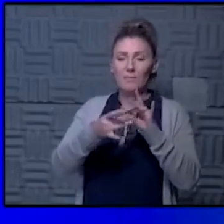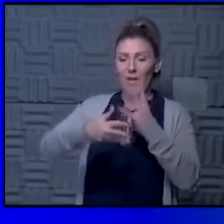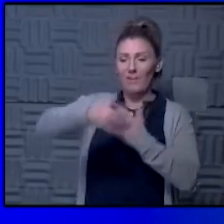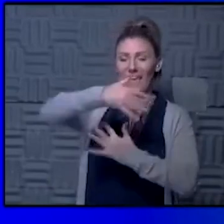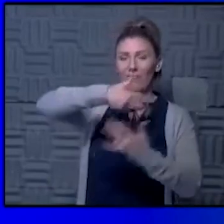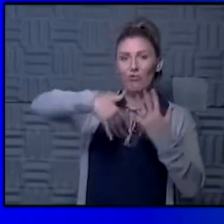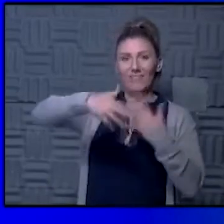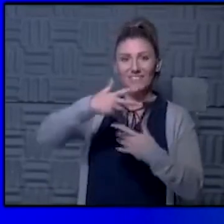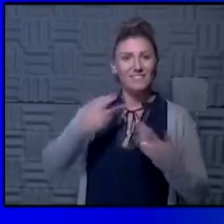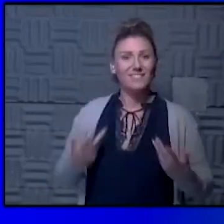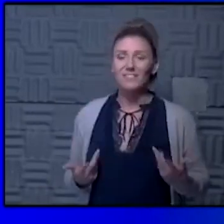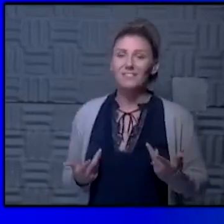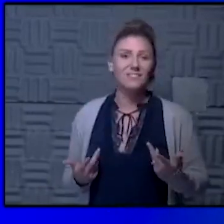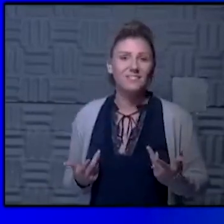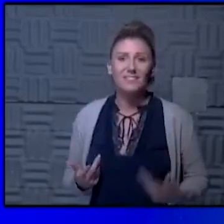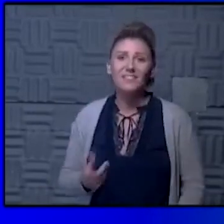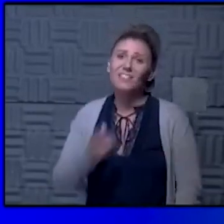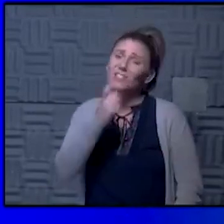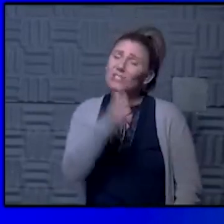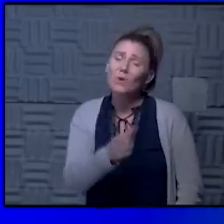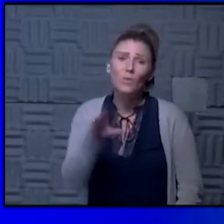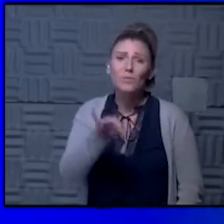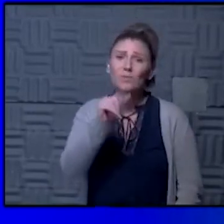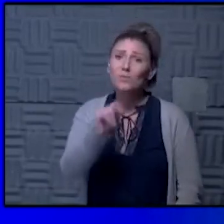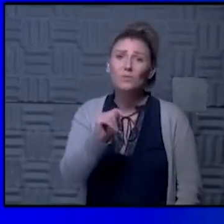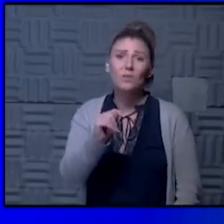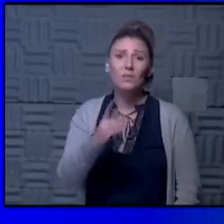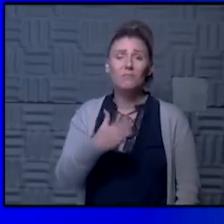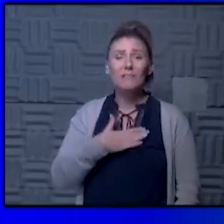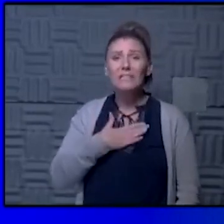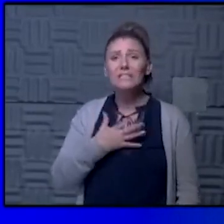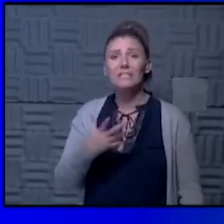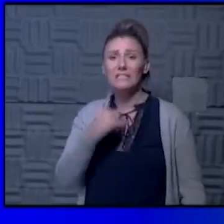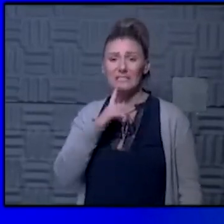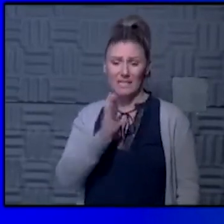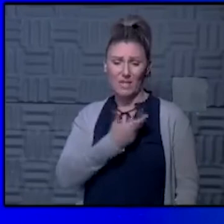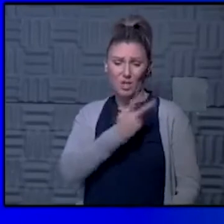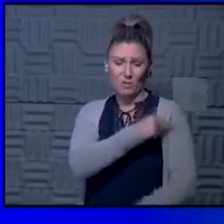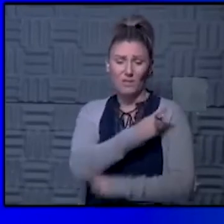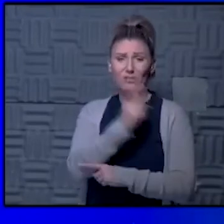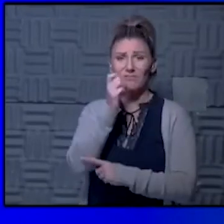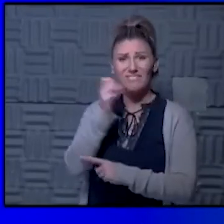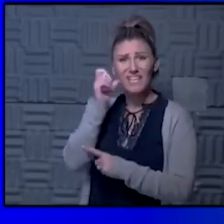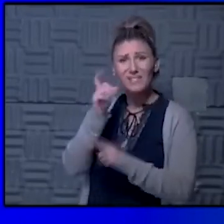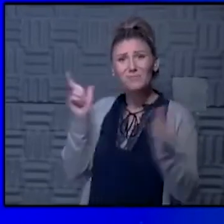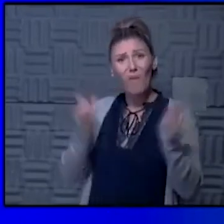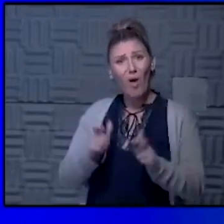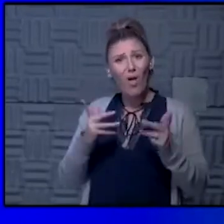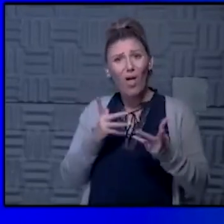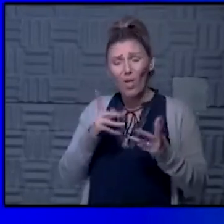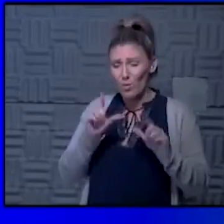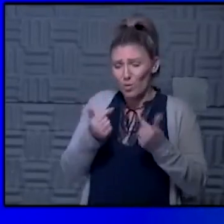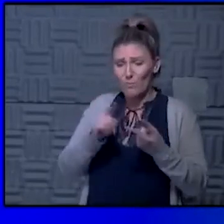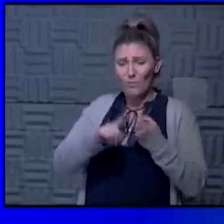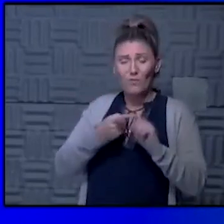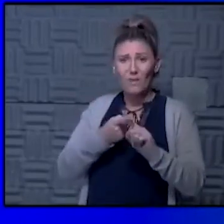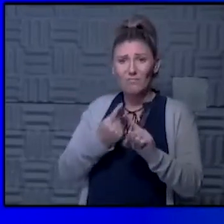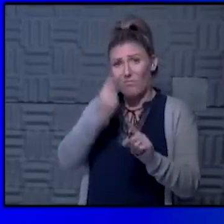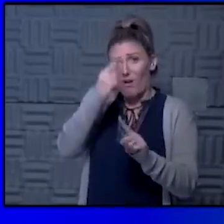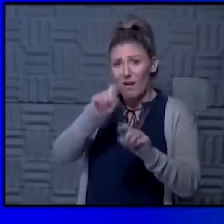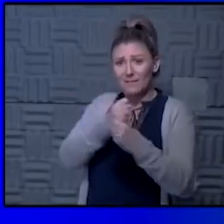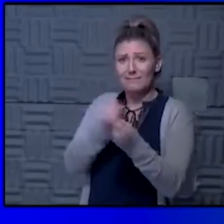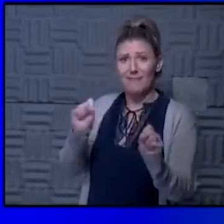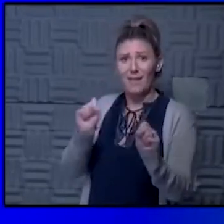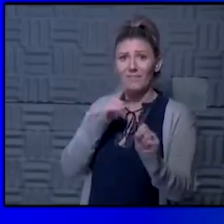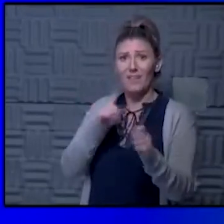gathering. Don't be gathering. We know that, again, from our patient yesterday, there was a small gathering of a group of friends that they thought were safe. One